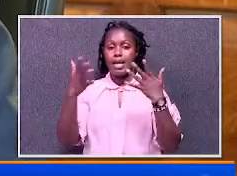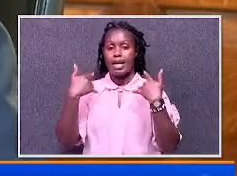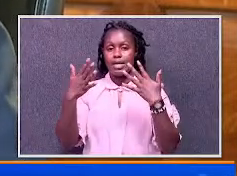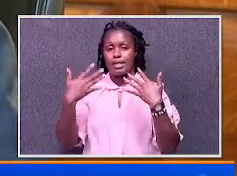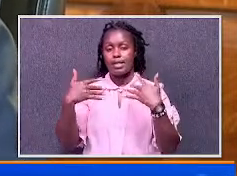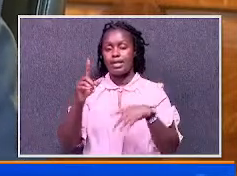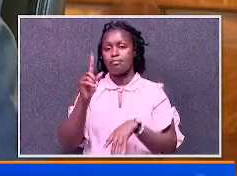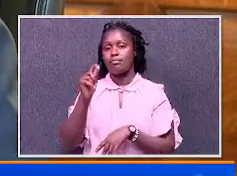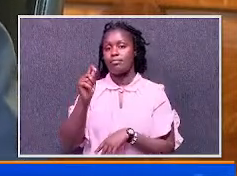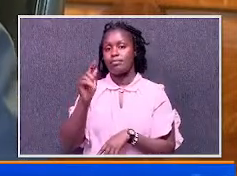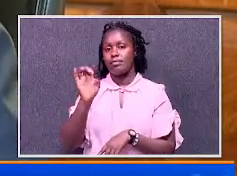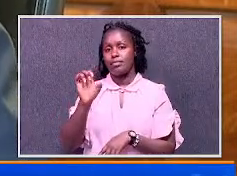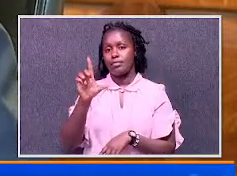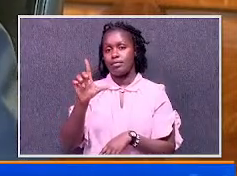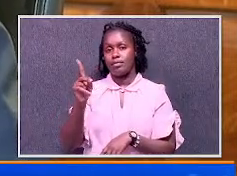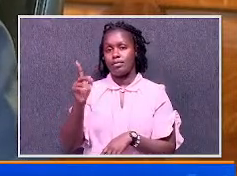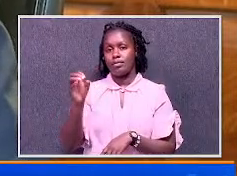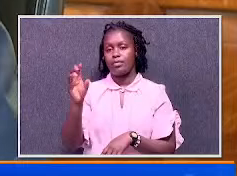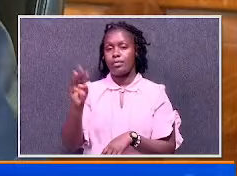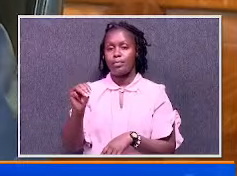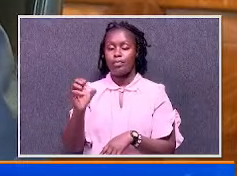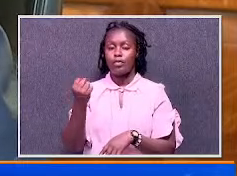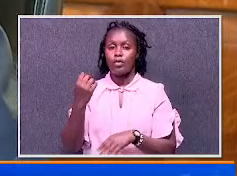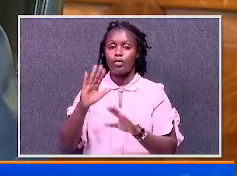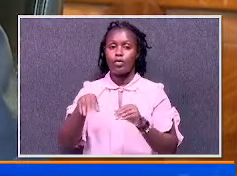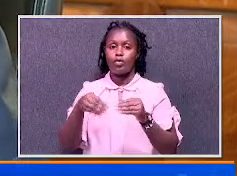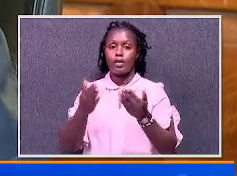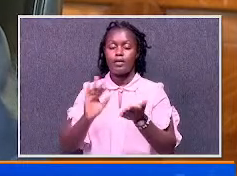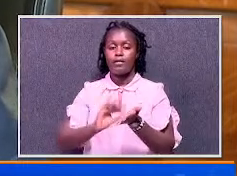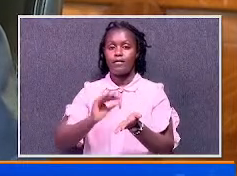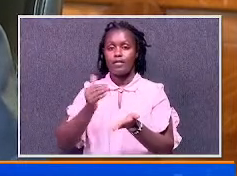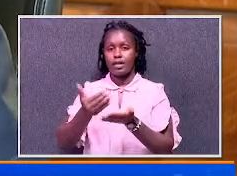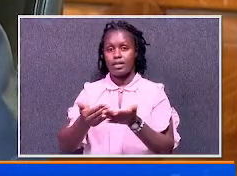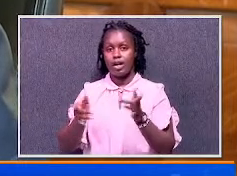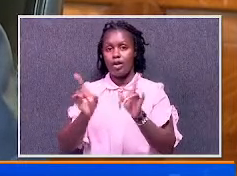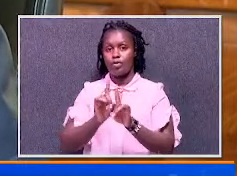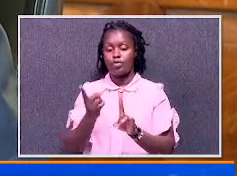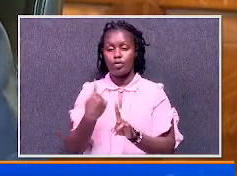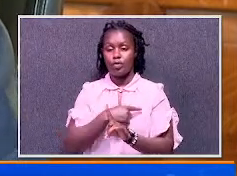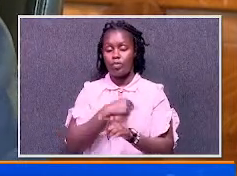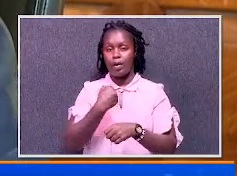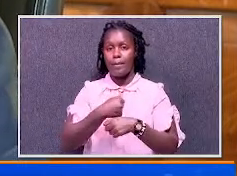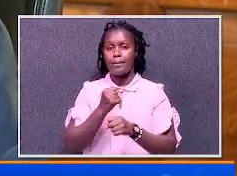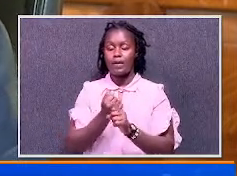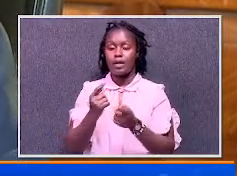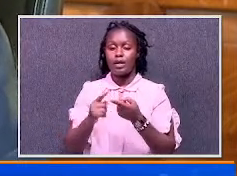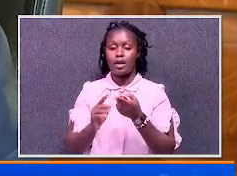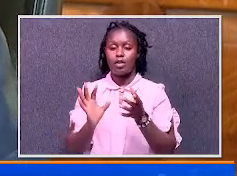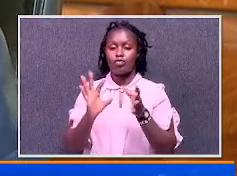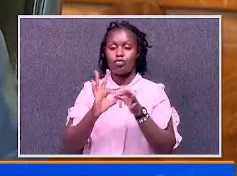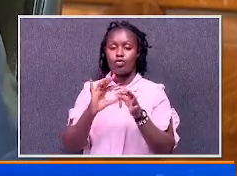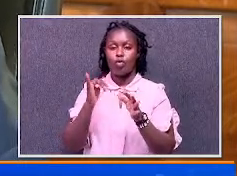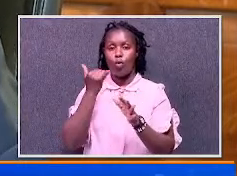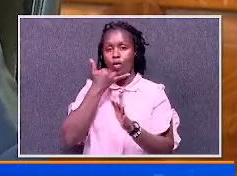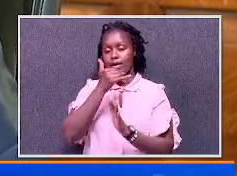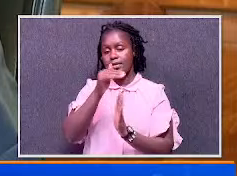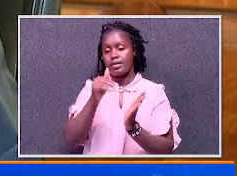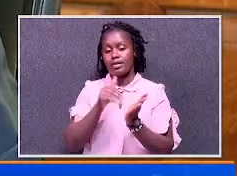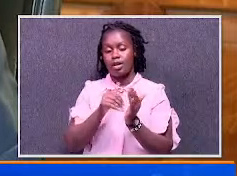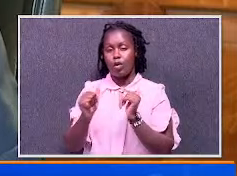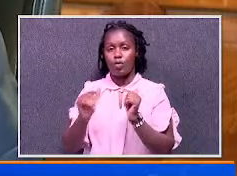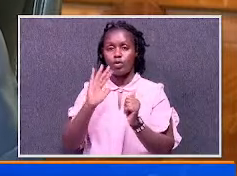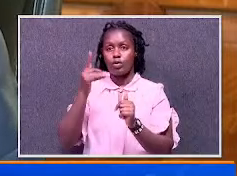Telkom, to deliver the funds. They are also setting up a joint call center that